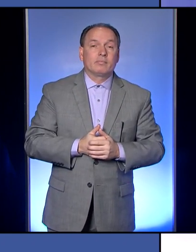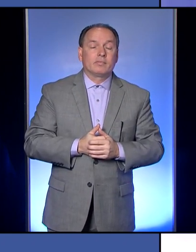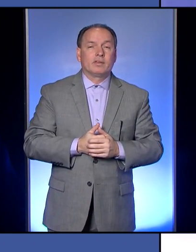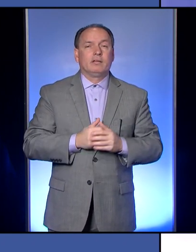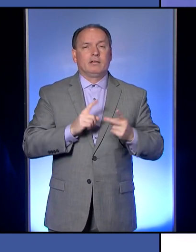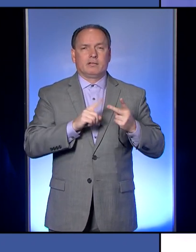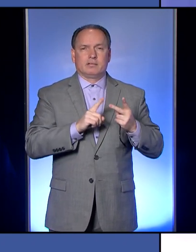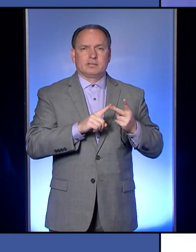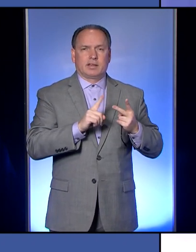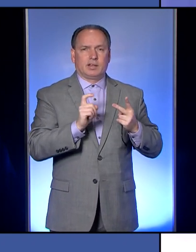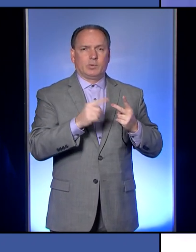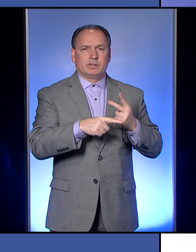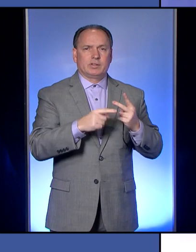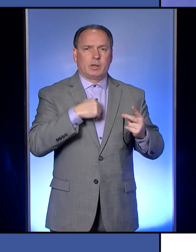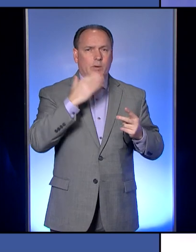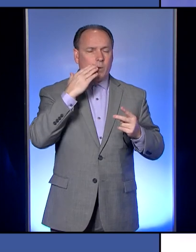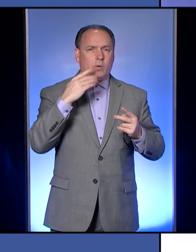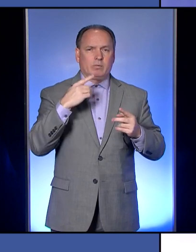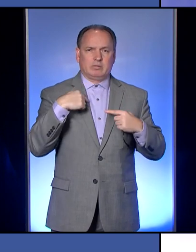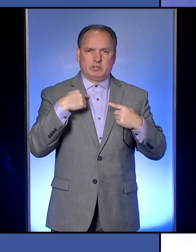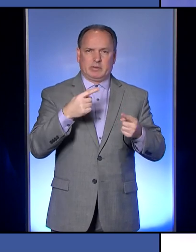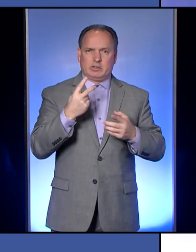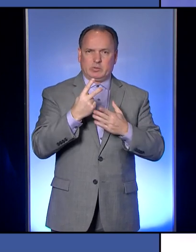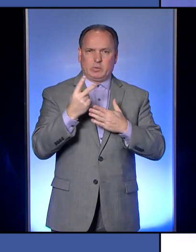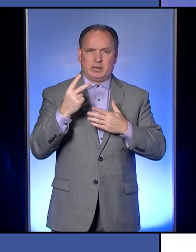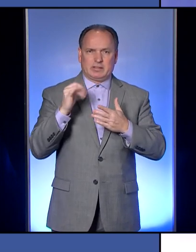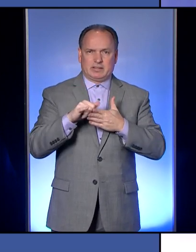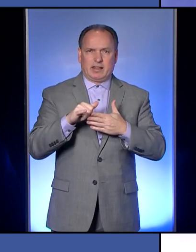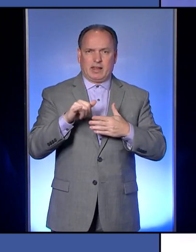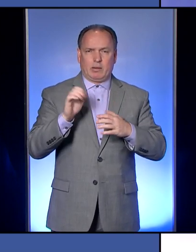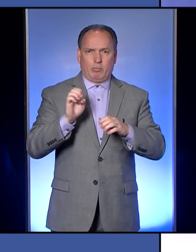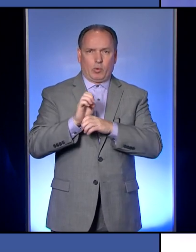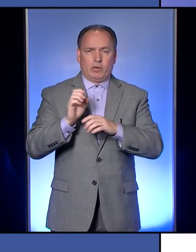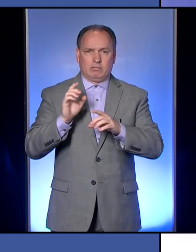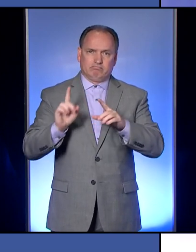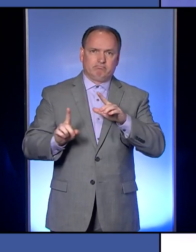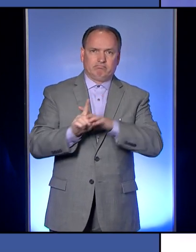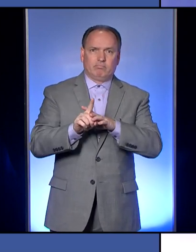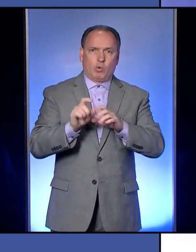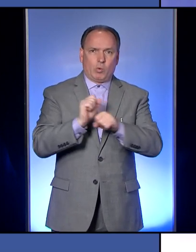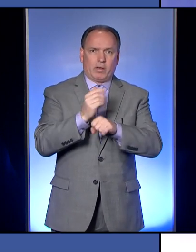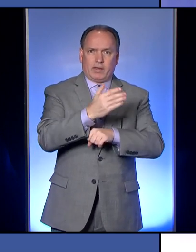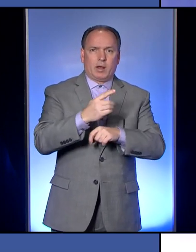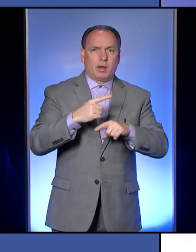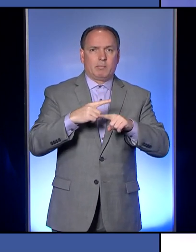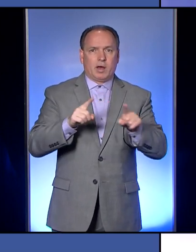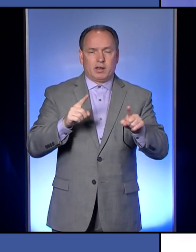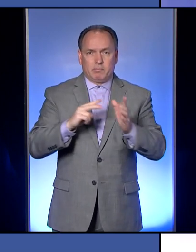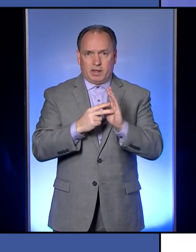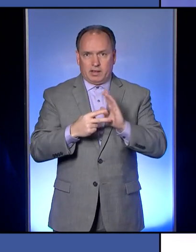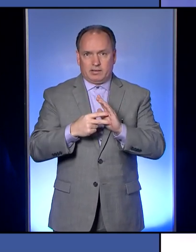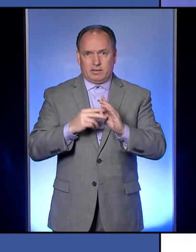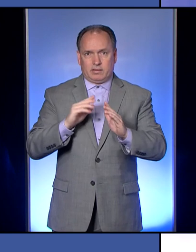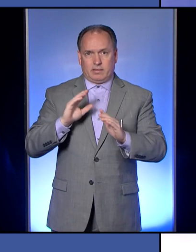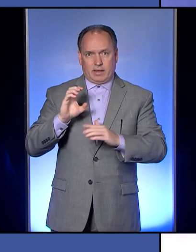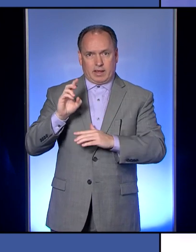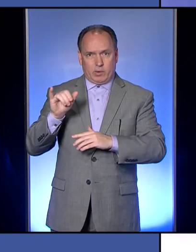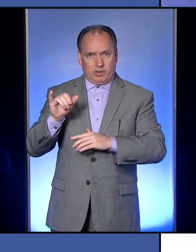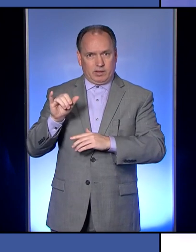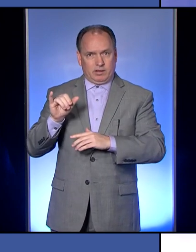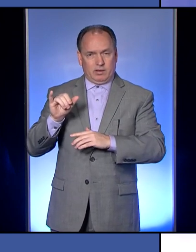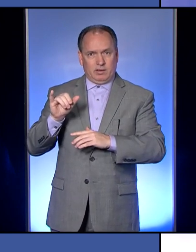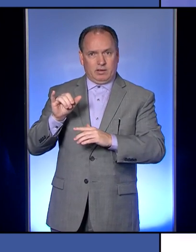employee was at the plant, but just to be clear, the county health department is not doing any contact tracing of any